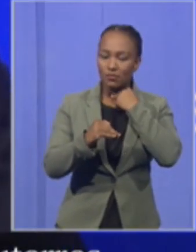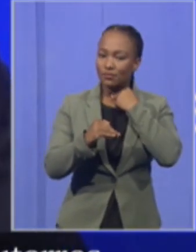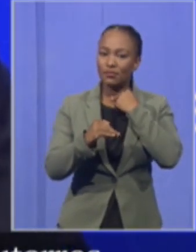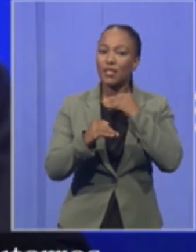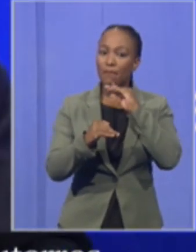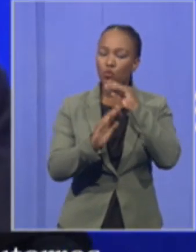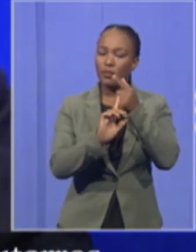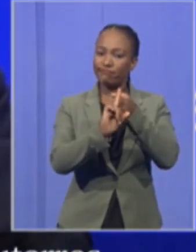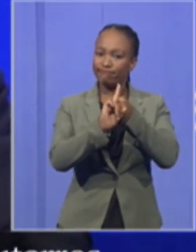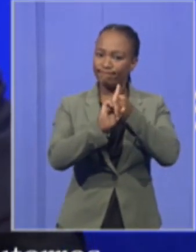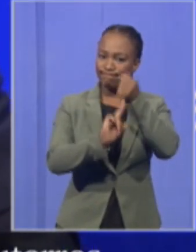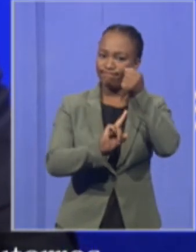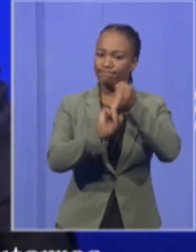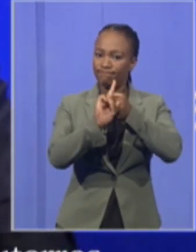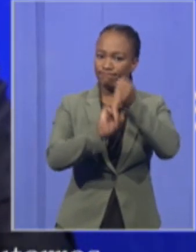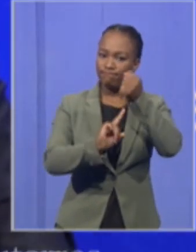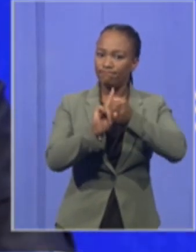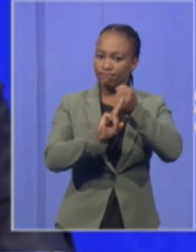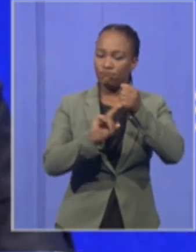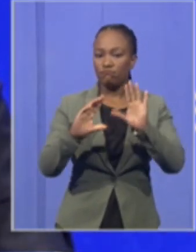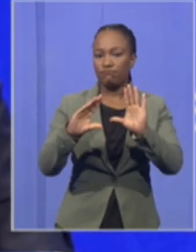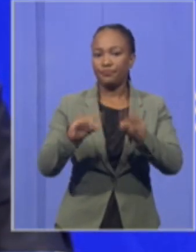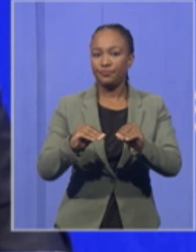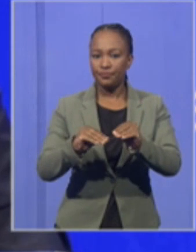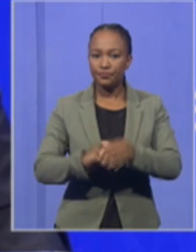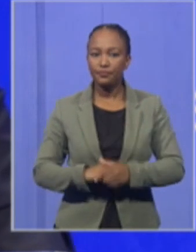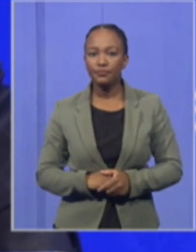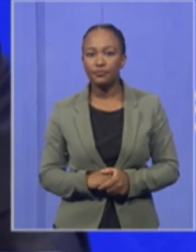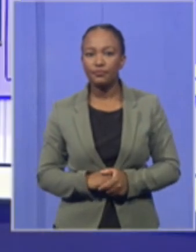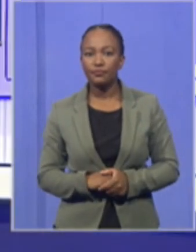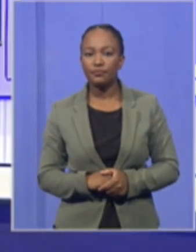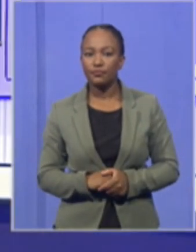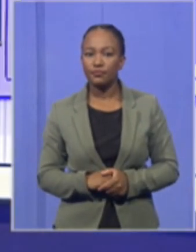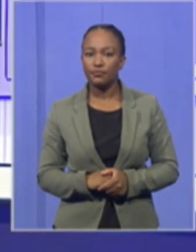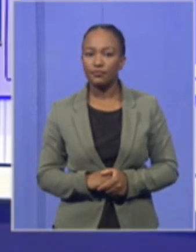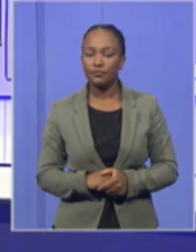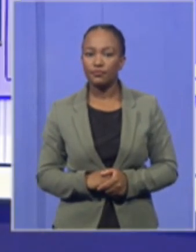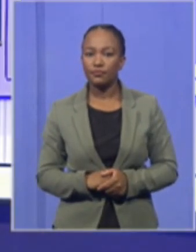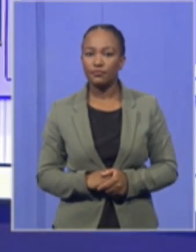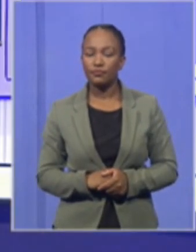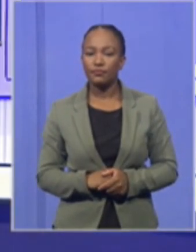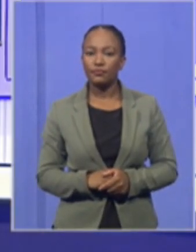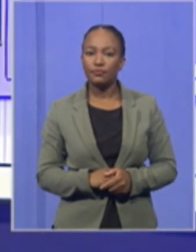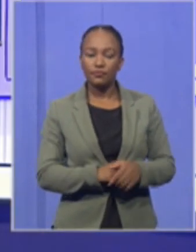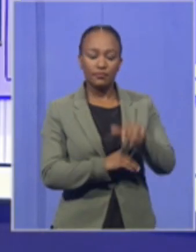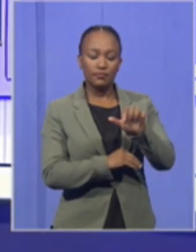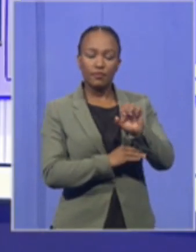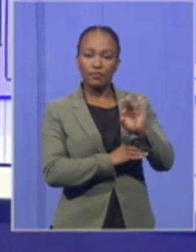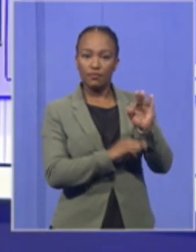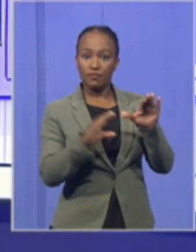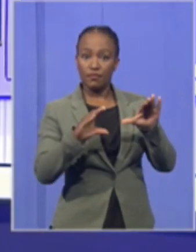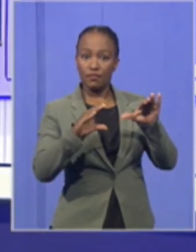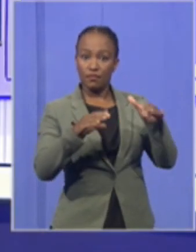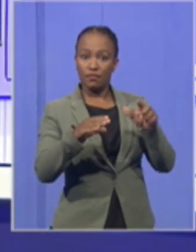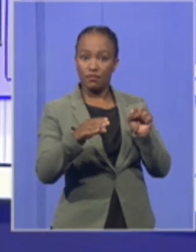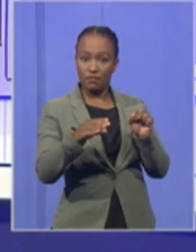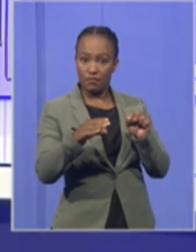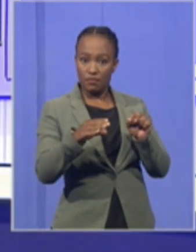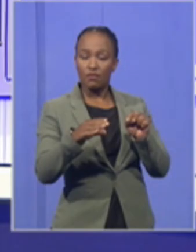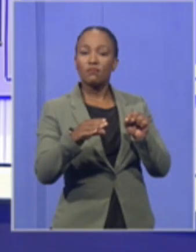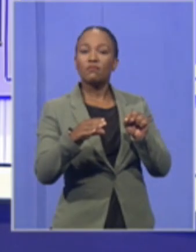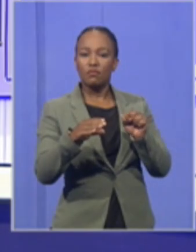even harder to get on track. Lekoko la EFF le butse kgetsi